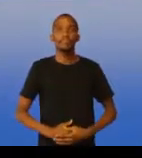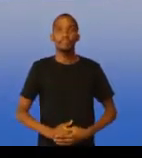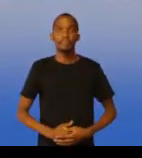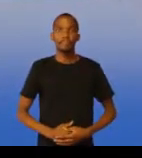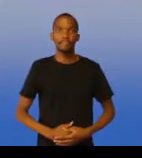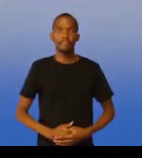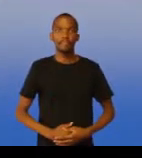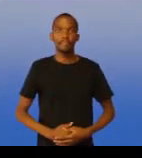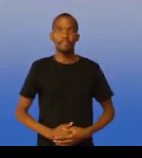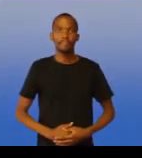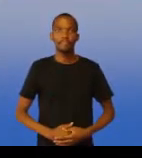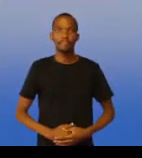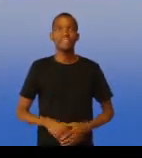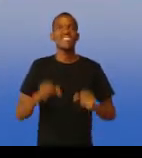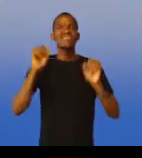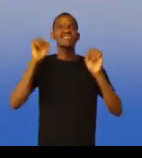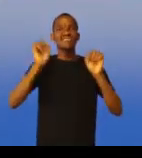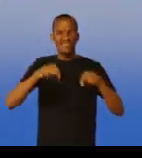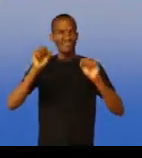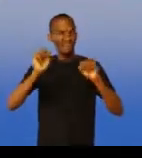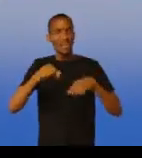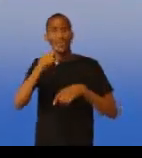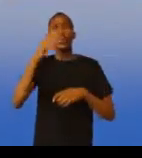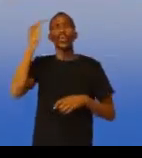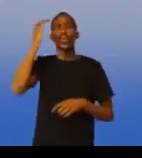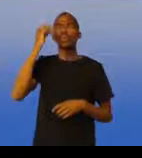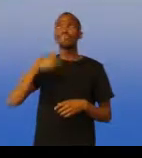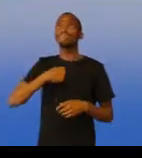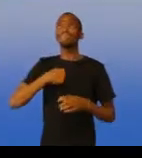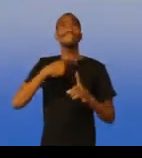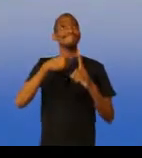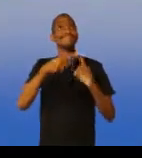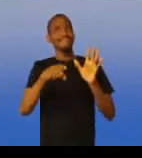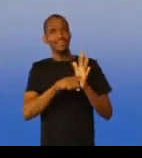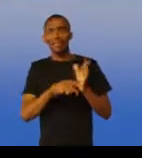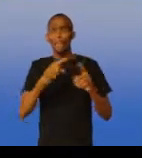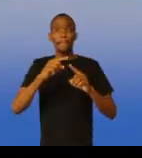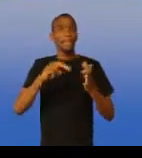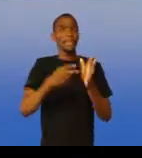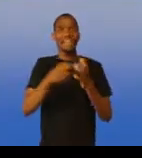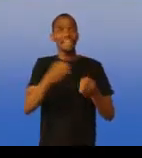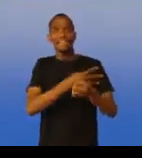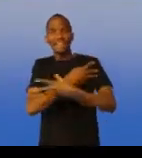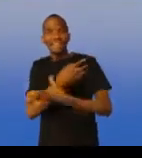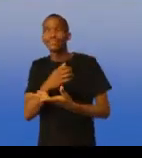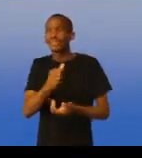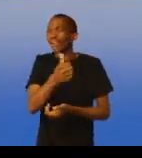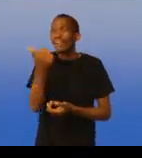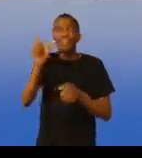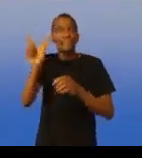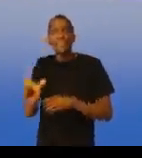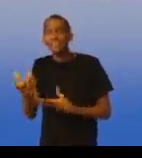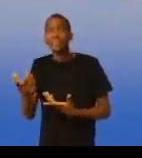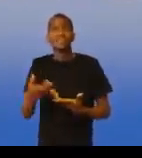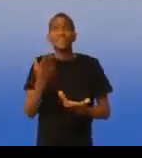finally make HIV, it's either you are infected or affected. It affects everyone. It doesn't choose. It's whether you're a child, whether